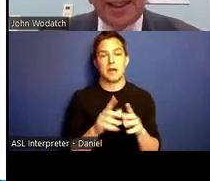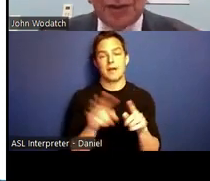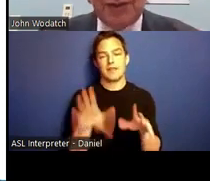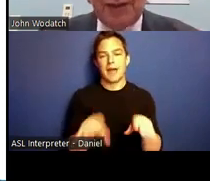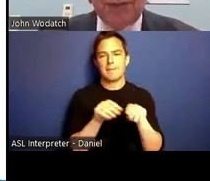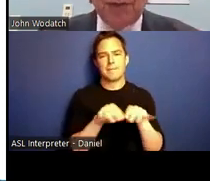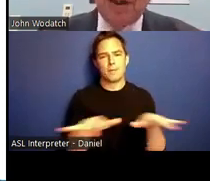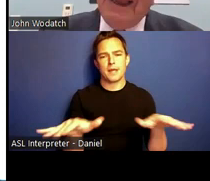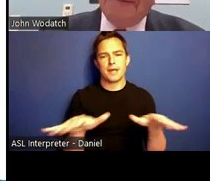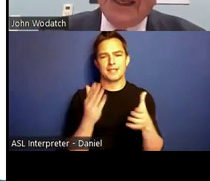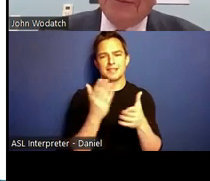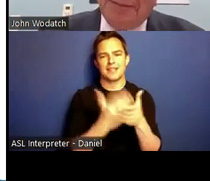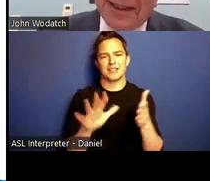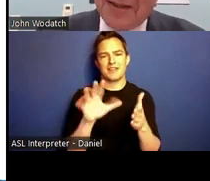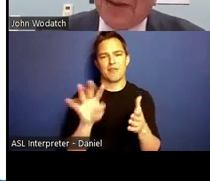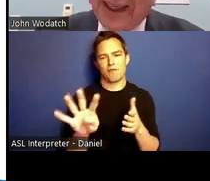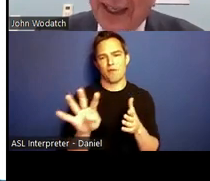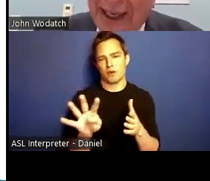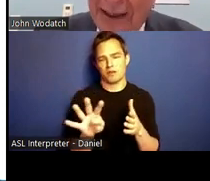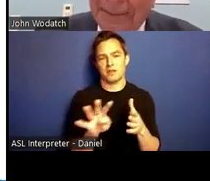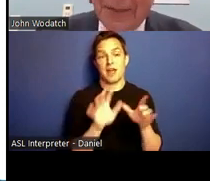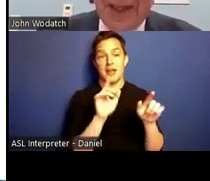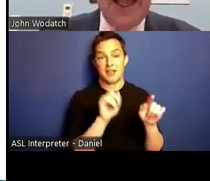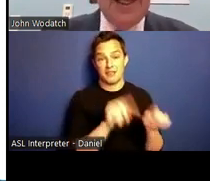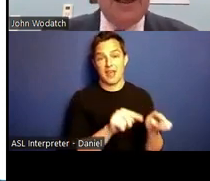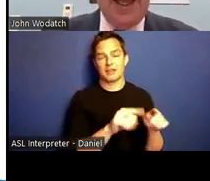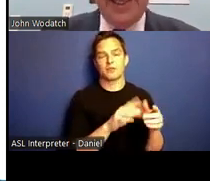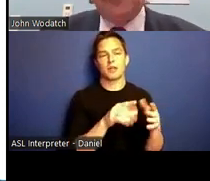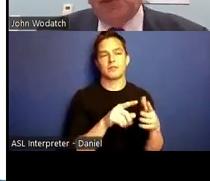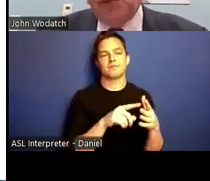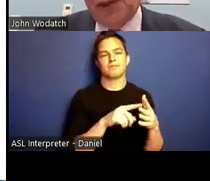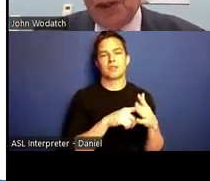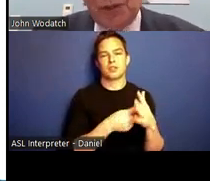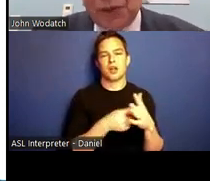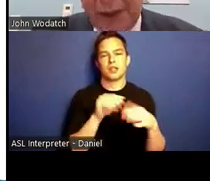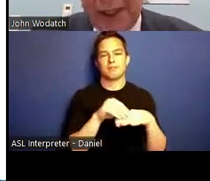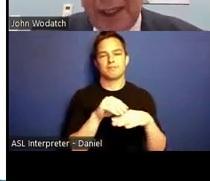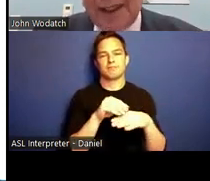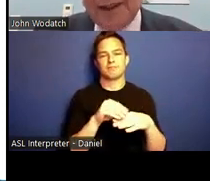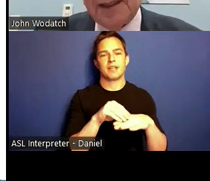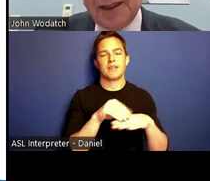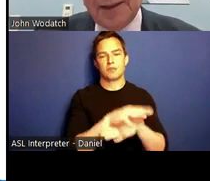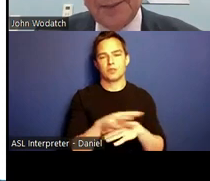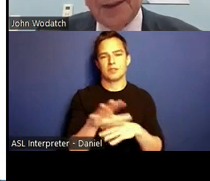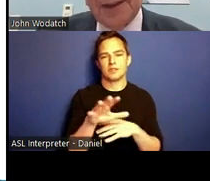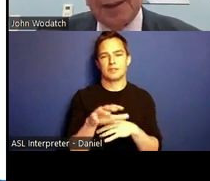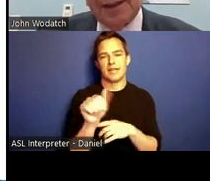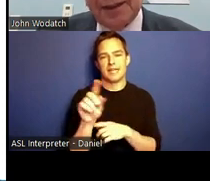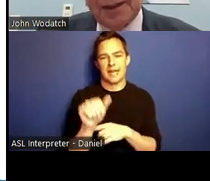permeates Section 504 and became the basis for the ADA and for the UN Treaty on